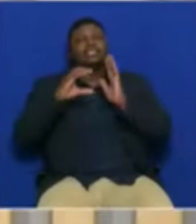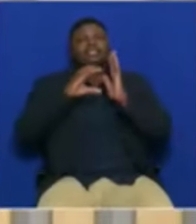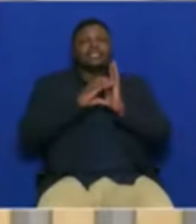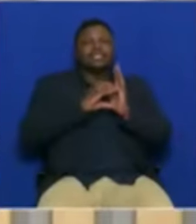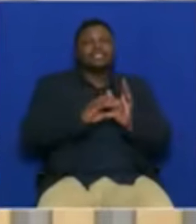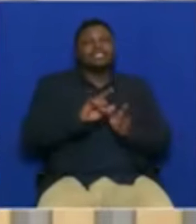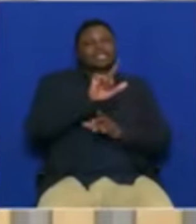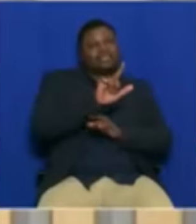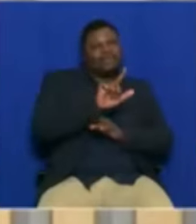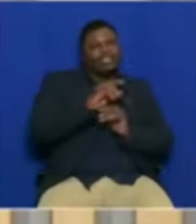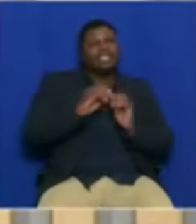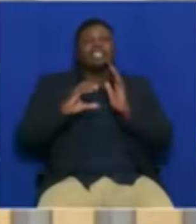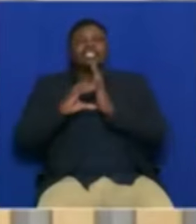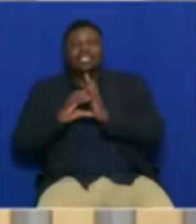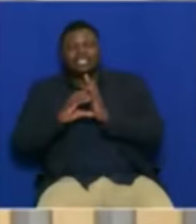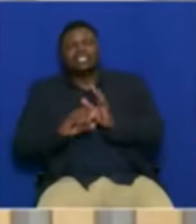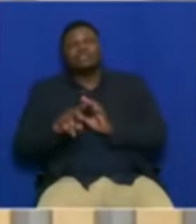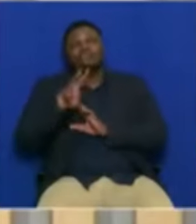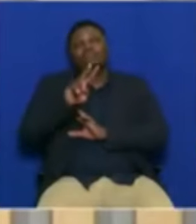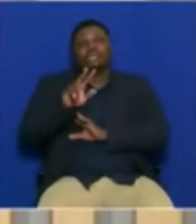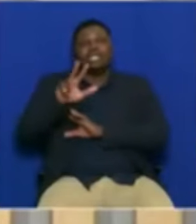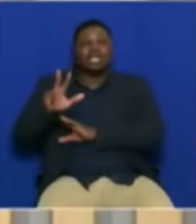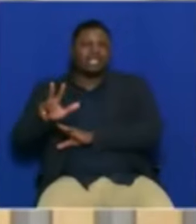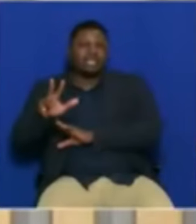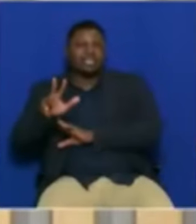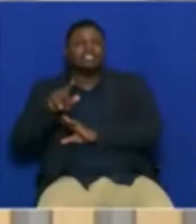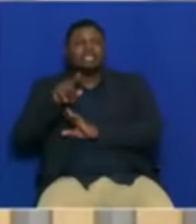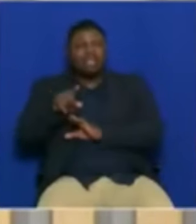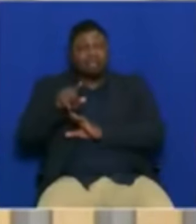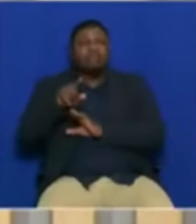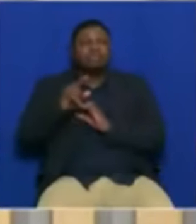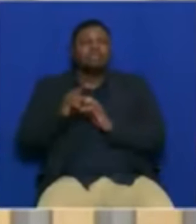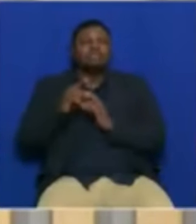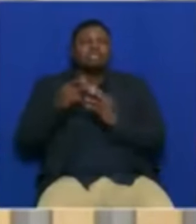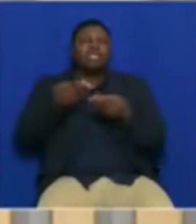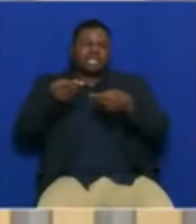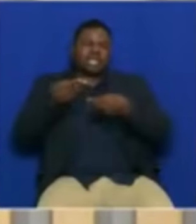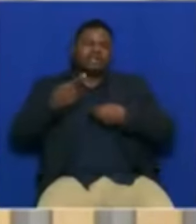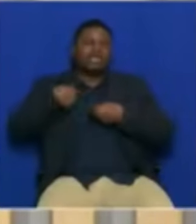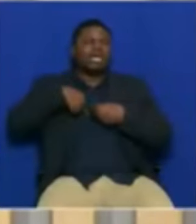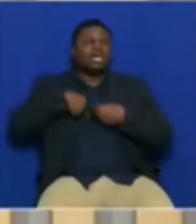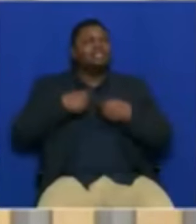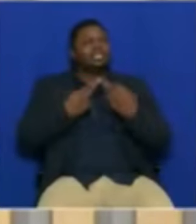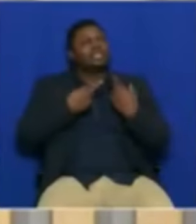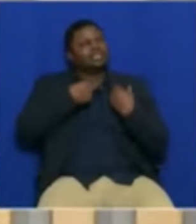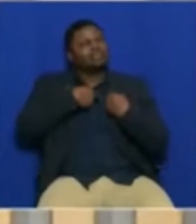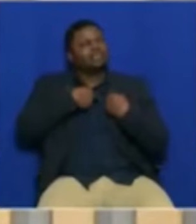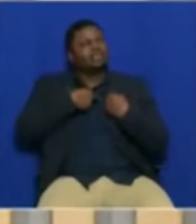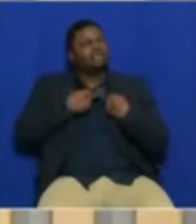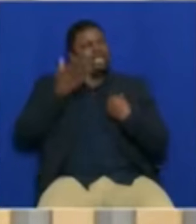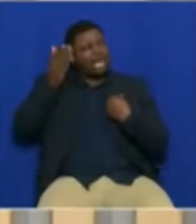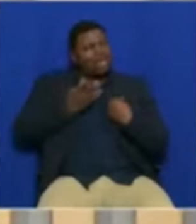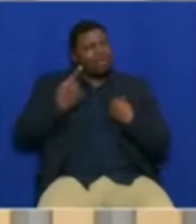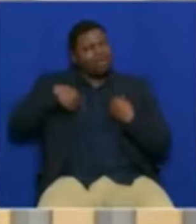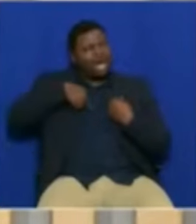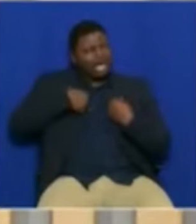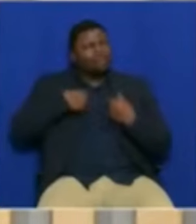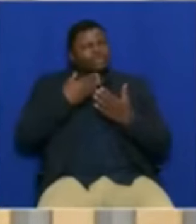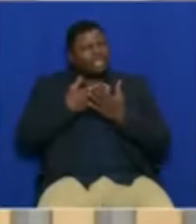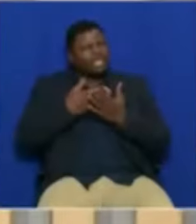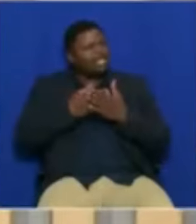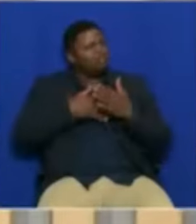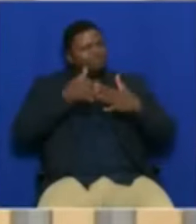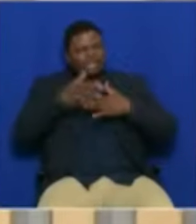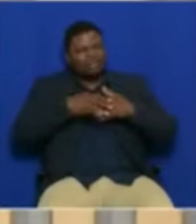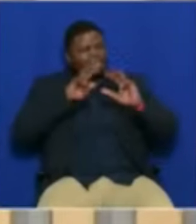that regulates us in terms of where we can go and whatever. But during the course of my investigations, if